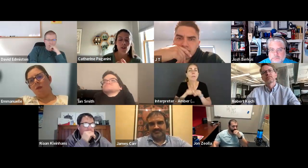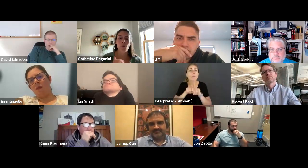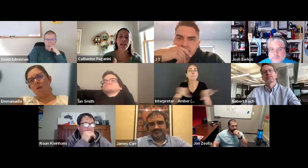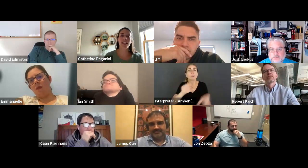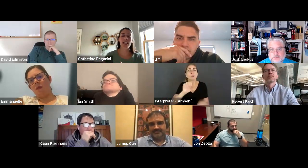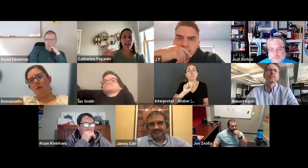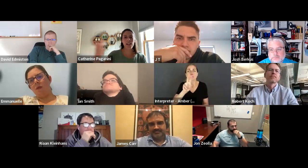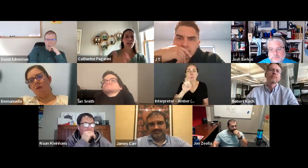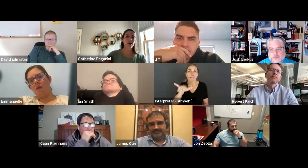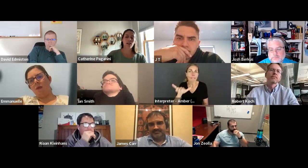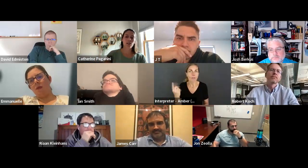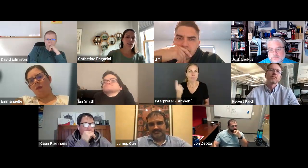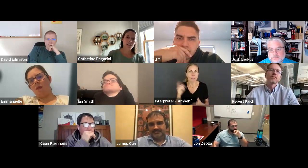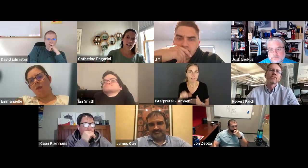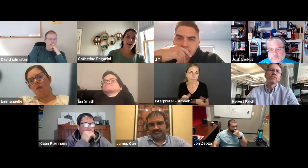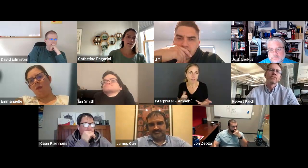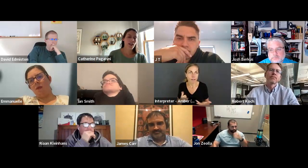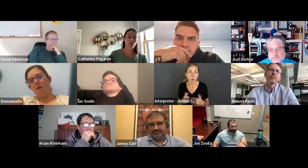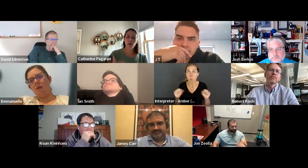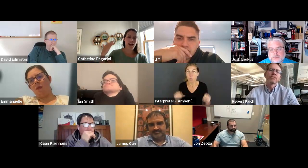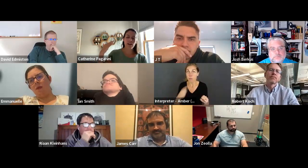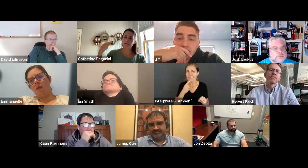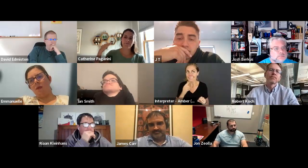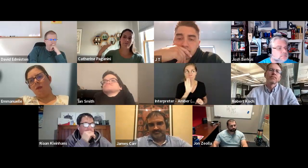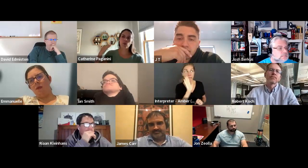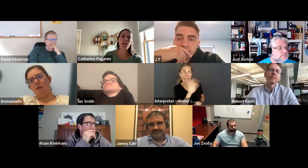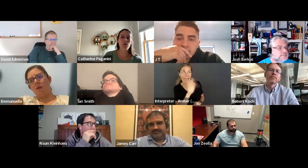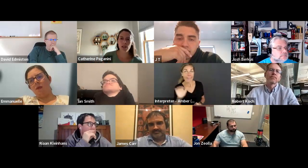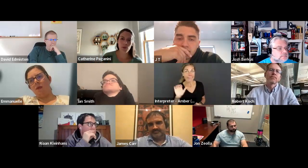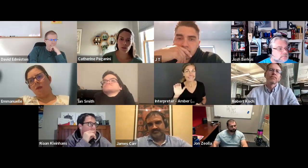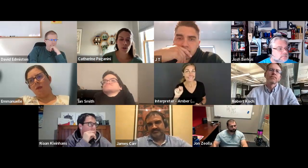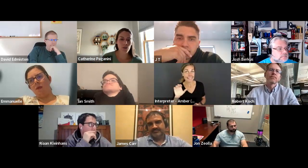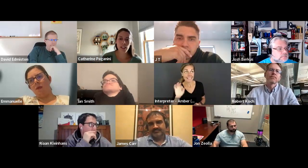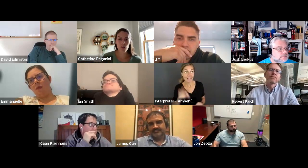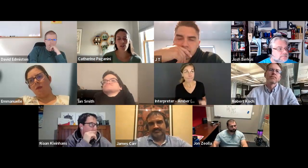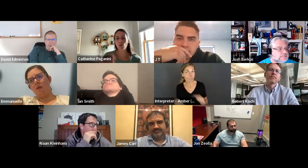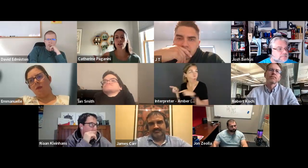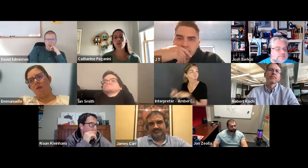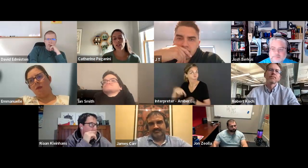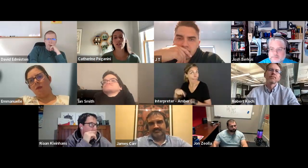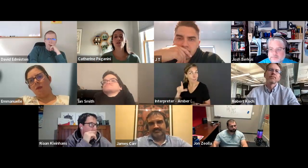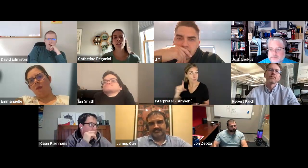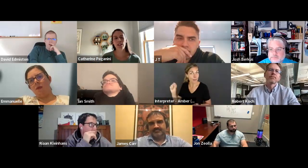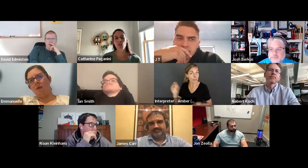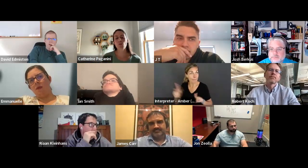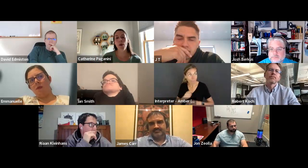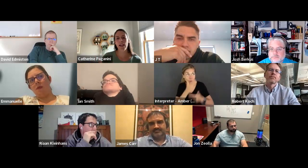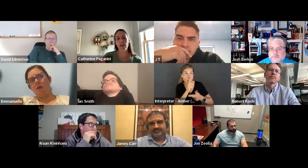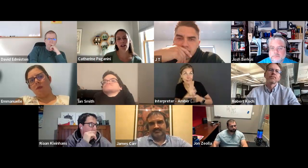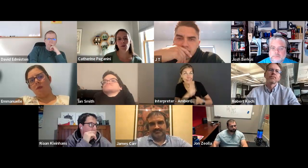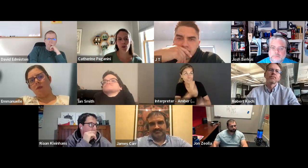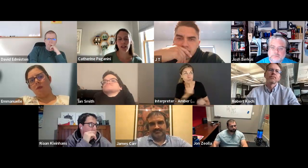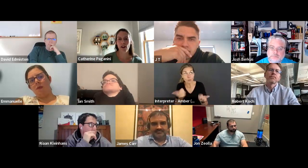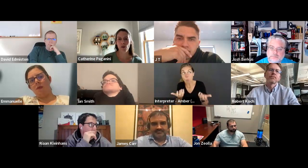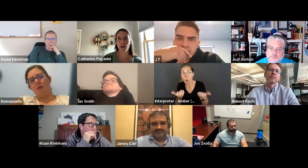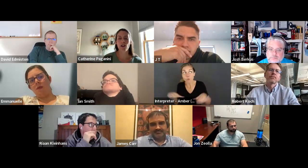wanted to do. So we can say hey, CNCF, we have 20 people who are really interested and want to do this. So it's just backing